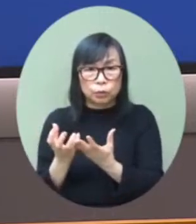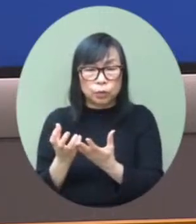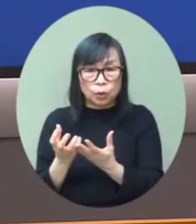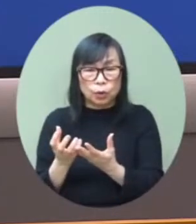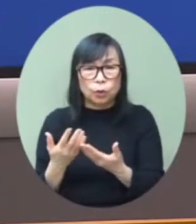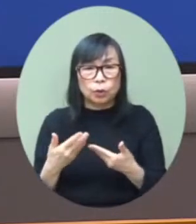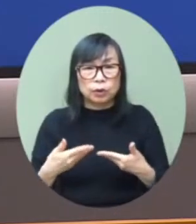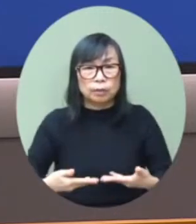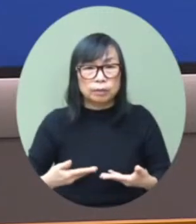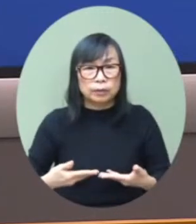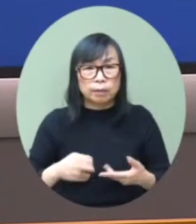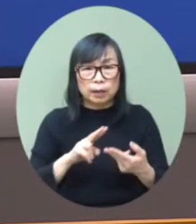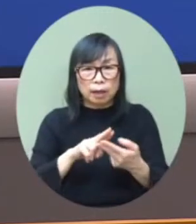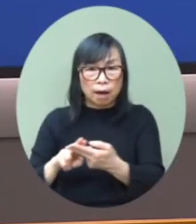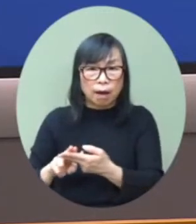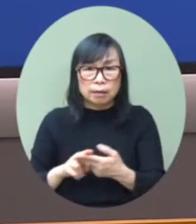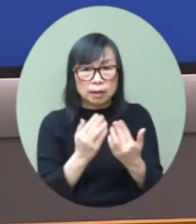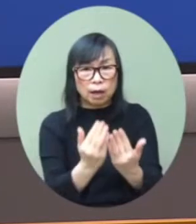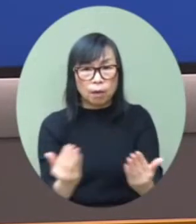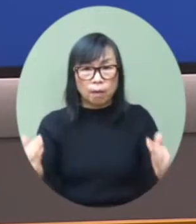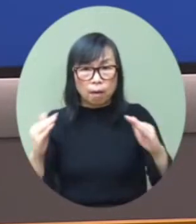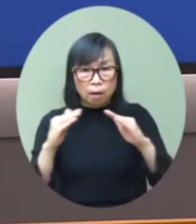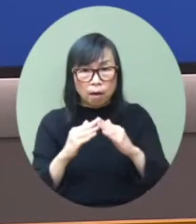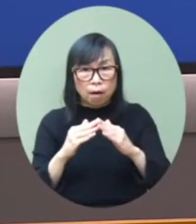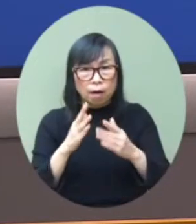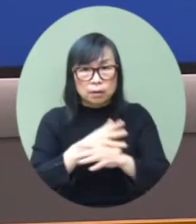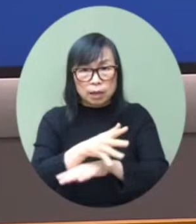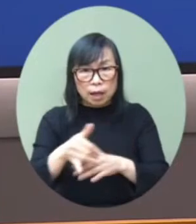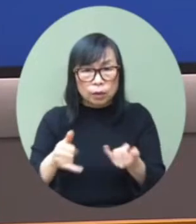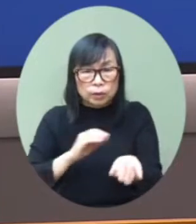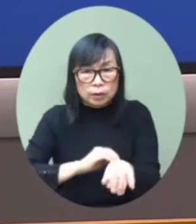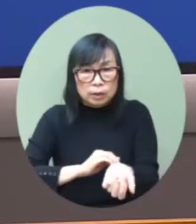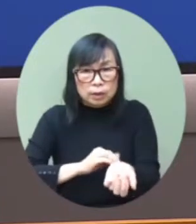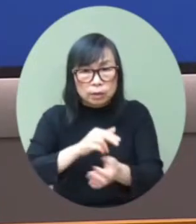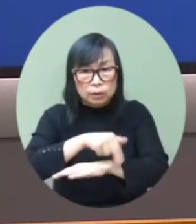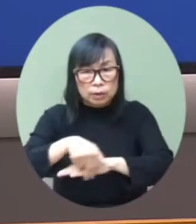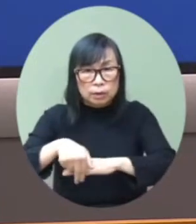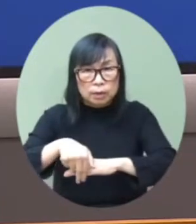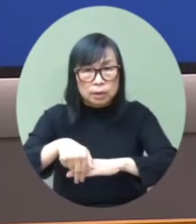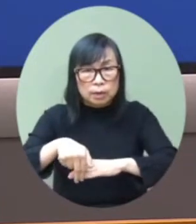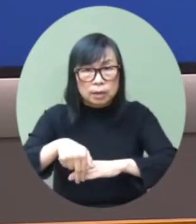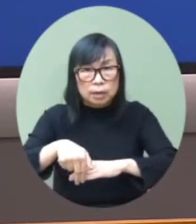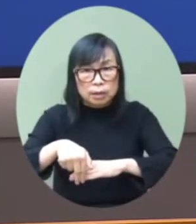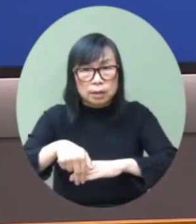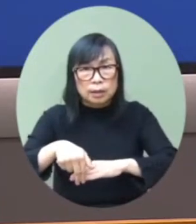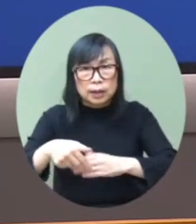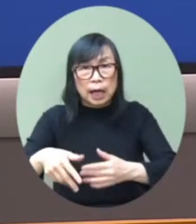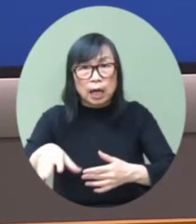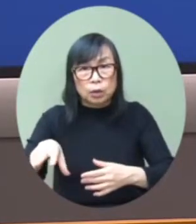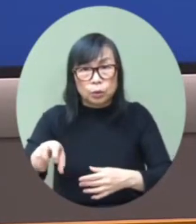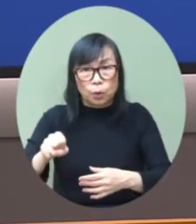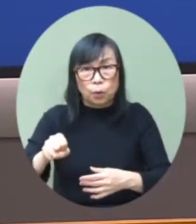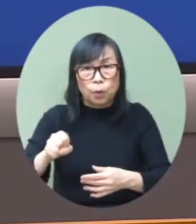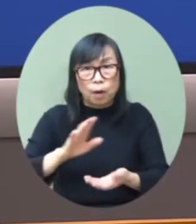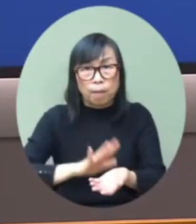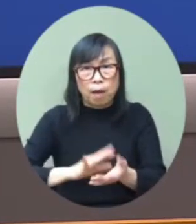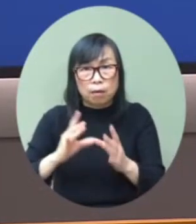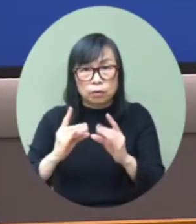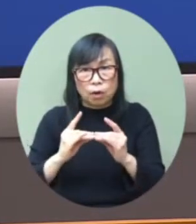Well, the HA, with the help of the mainland medical staff, the AWE community treatment facilities,